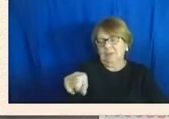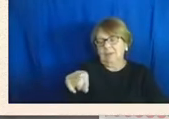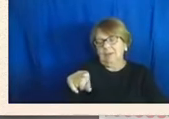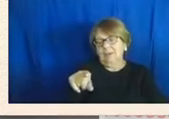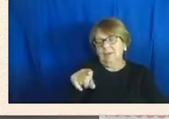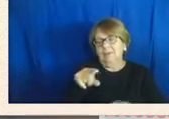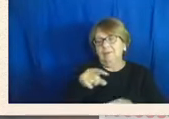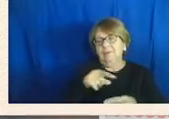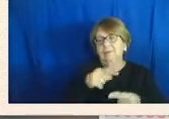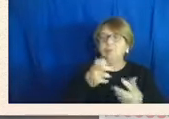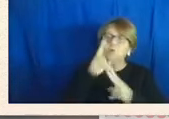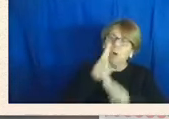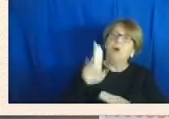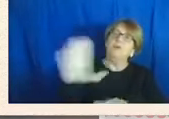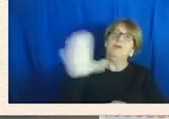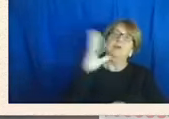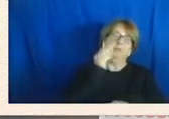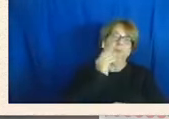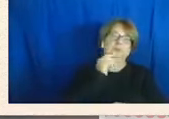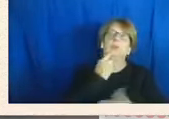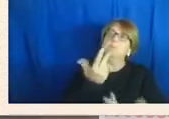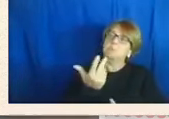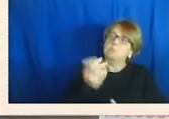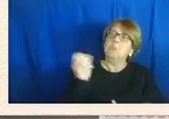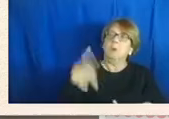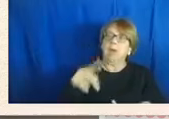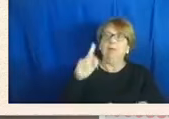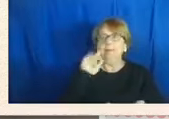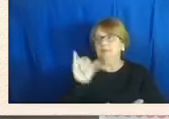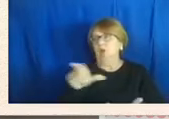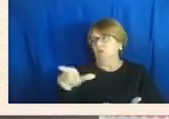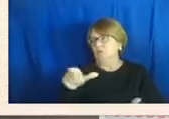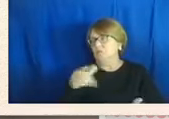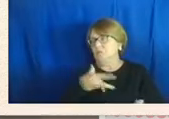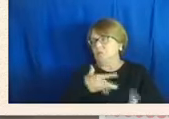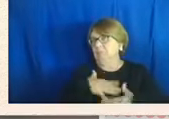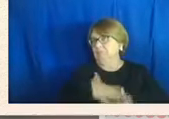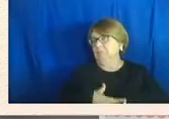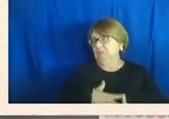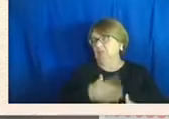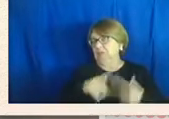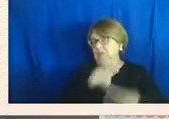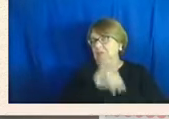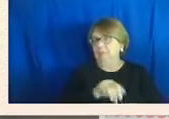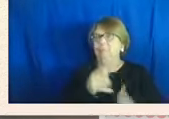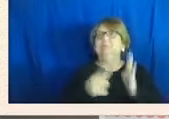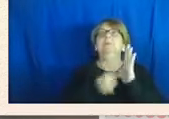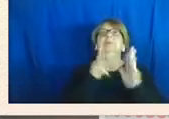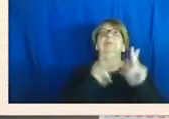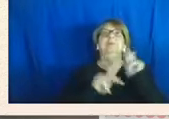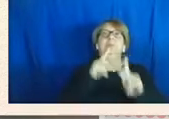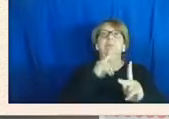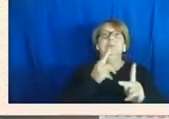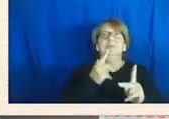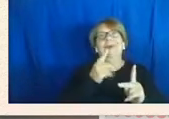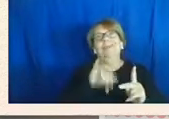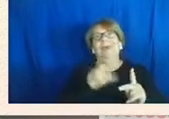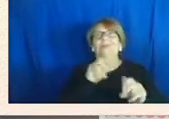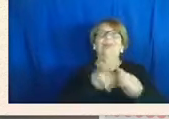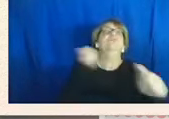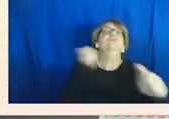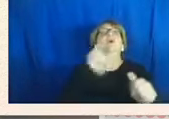experience and be like, okay, it sounds like you are saying you're feeling very distressed about this. Sometimes people say that so they can avoid a situation. So you have to kind of